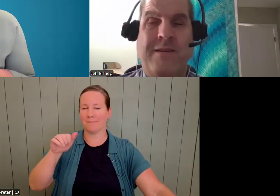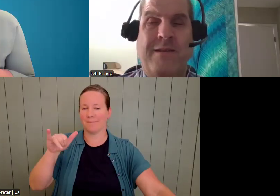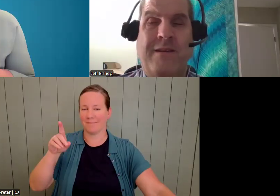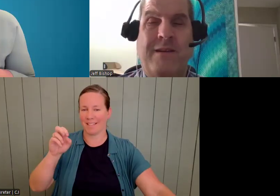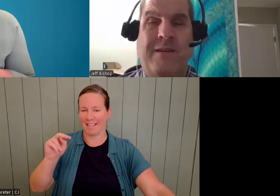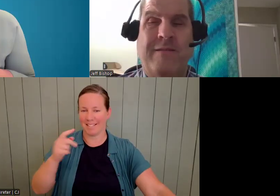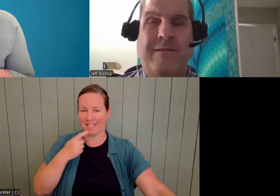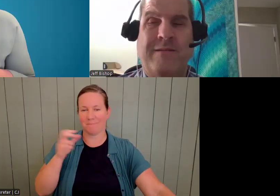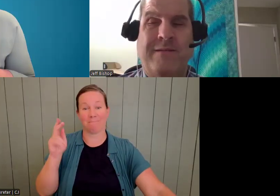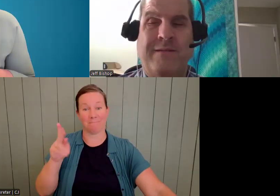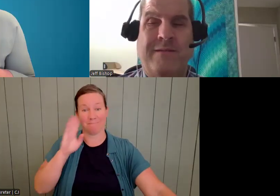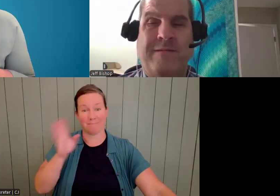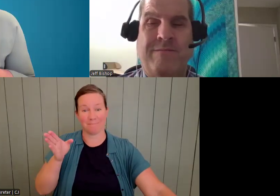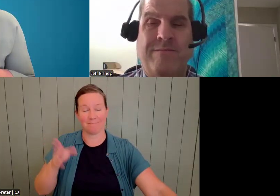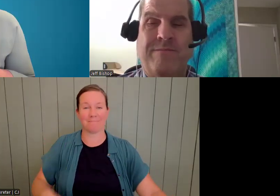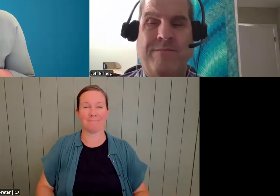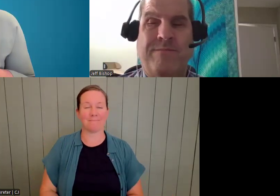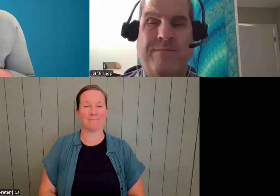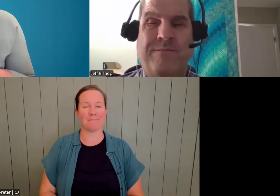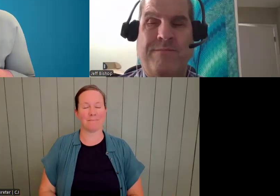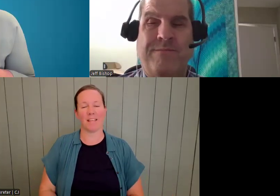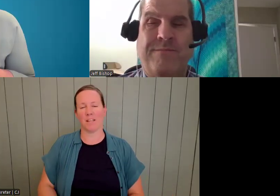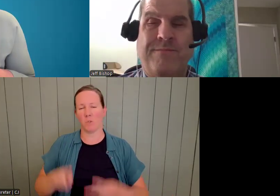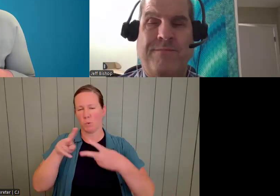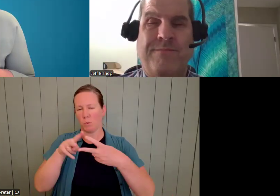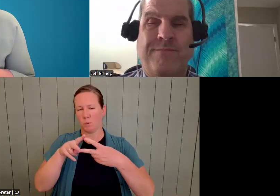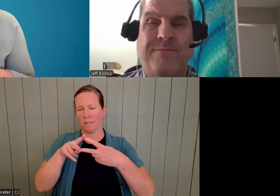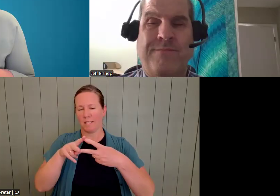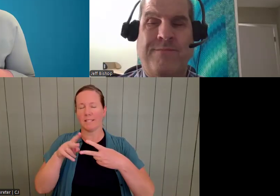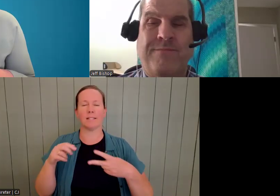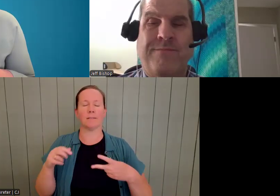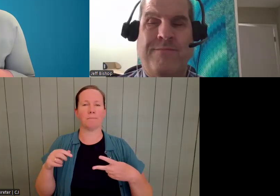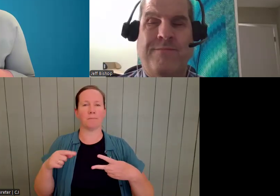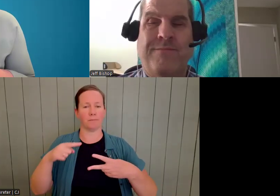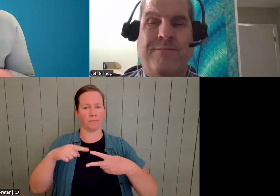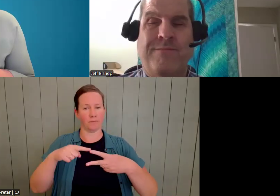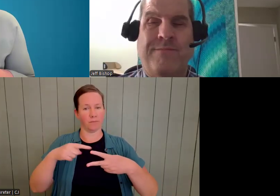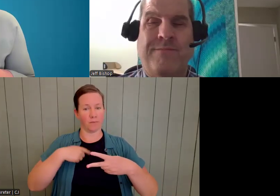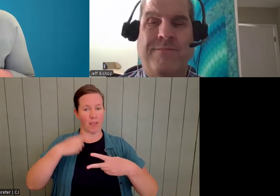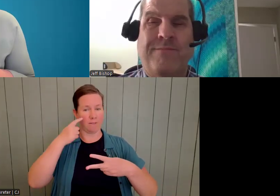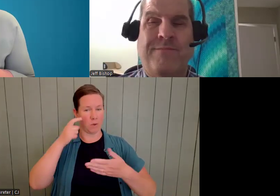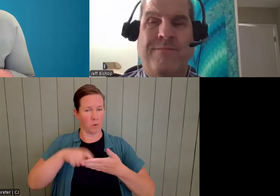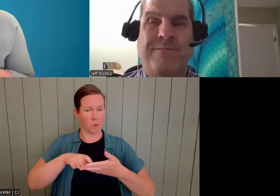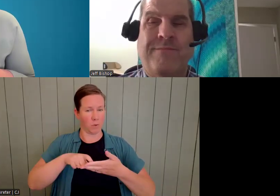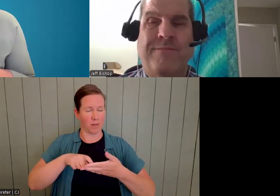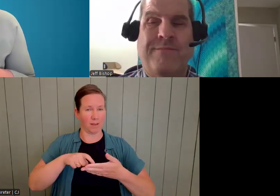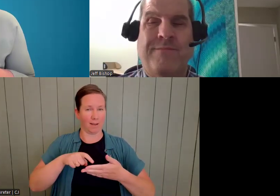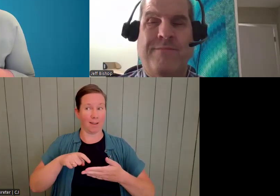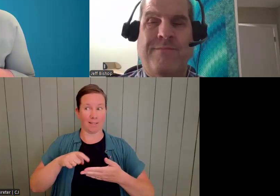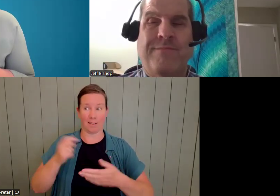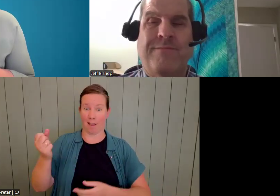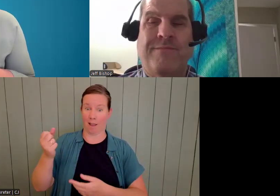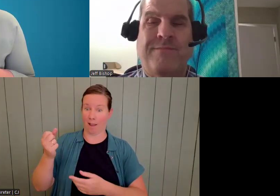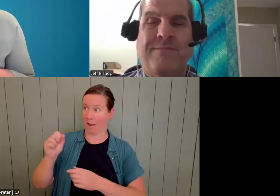Good. Um, just two things. One, I've noticed that I have to usually tweak the output quite a bit when I'm